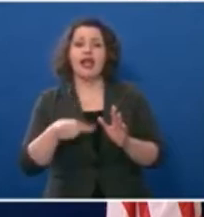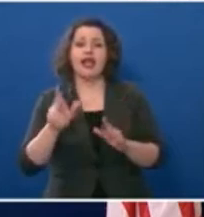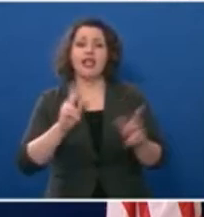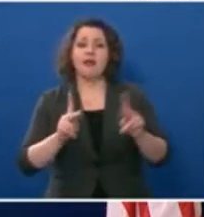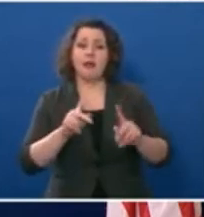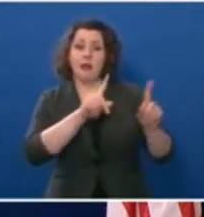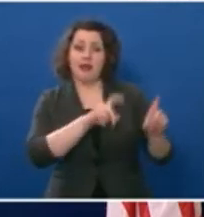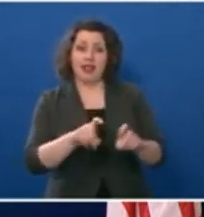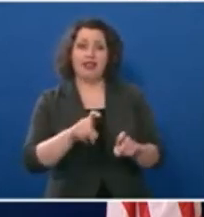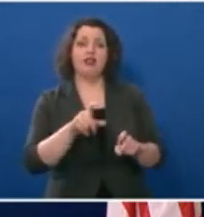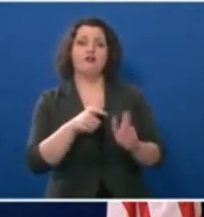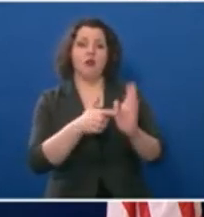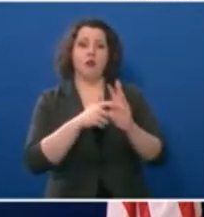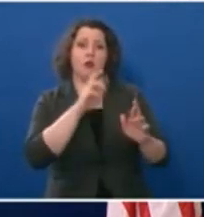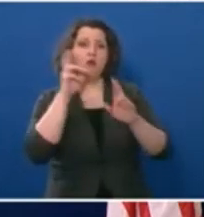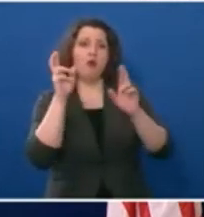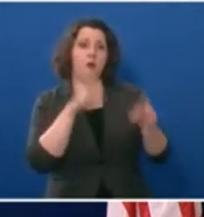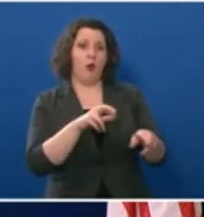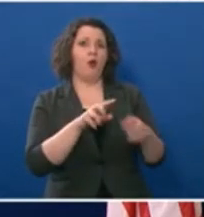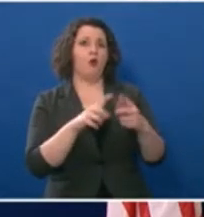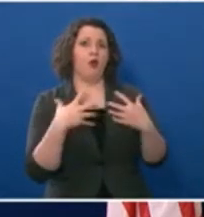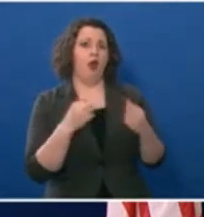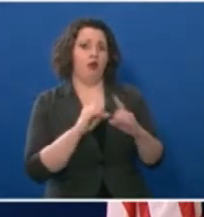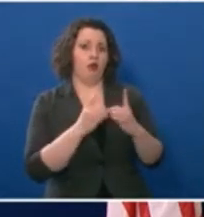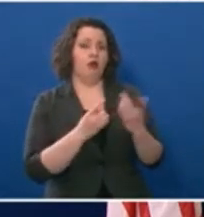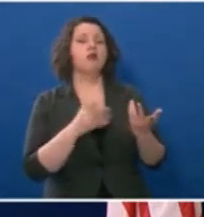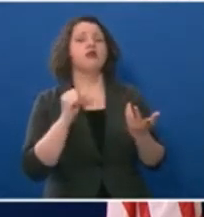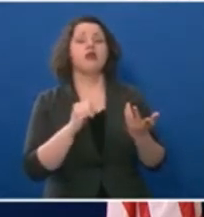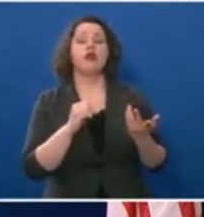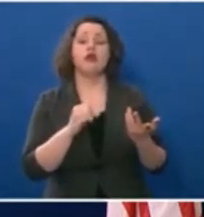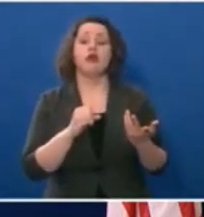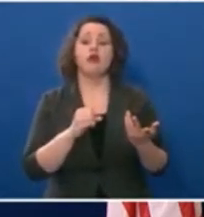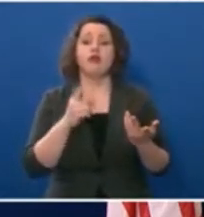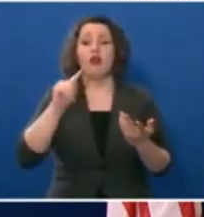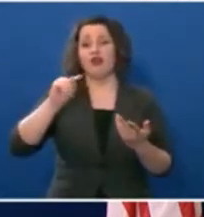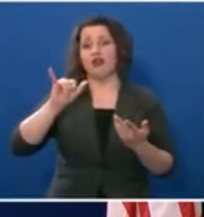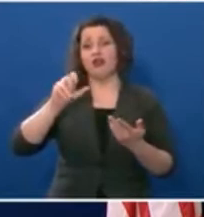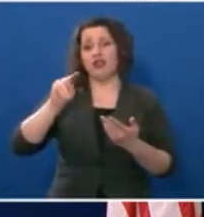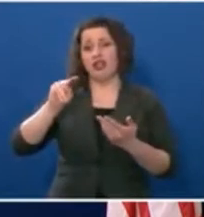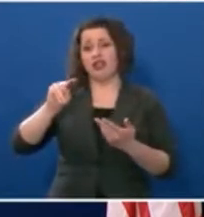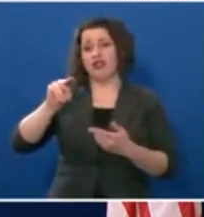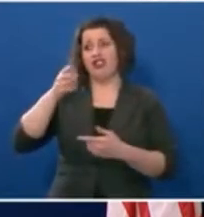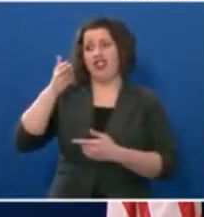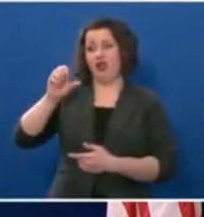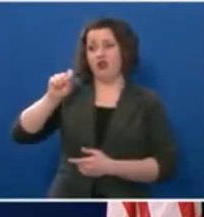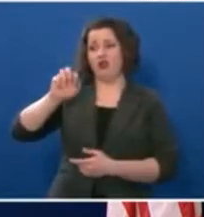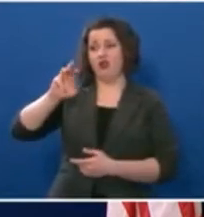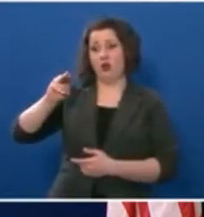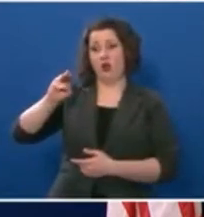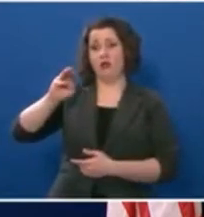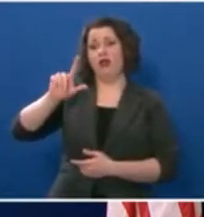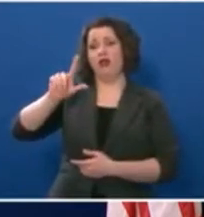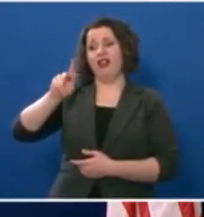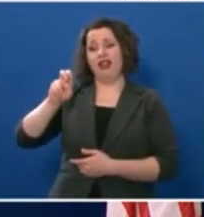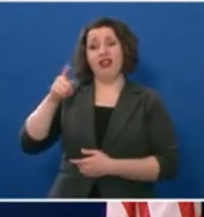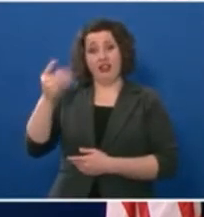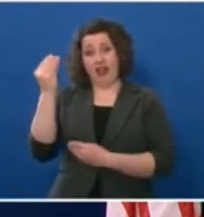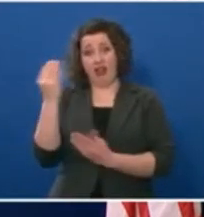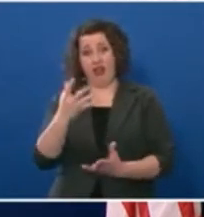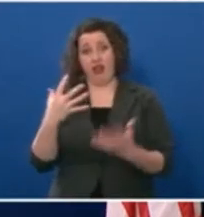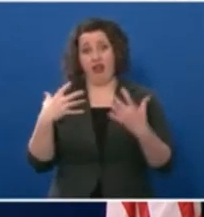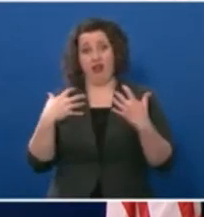their cases to the Department of Public Health. Yep. So in the case of Tyson and Storm Lake, did it notify the Iowa Department of Public